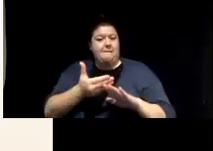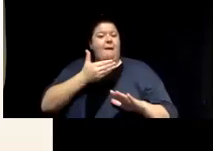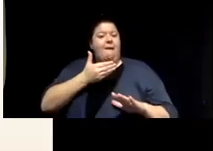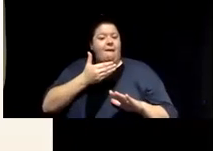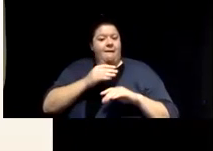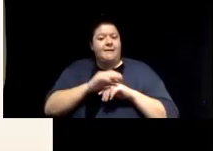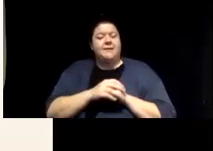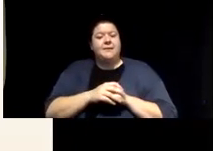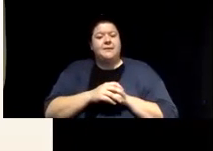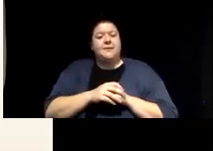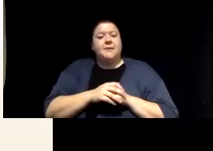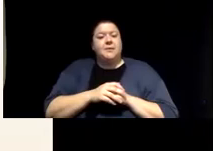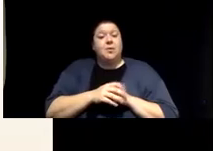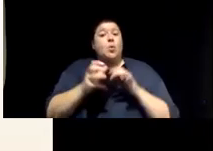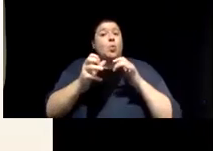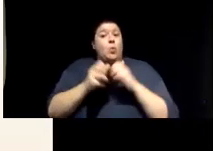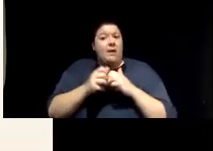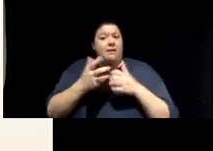and the throat.